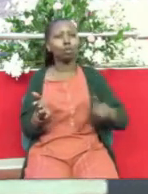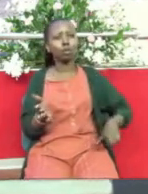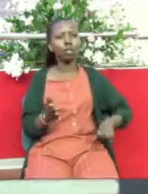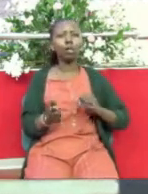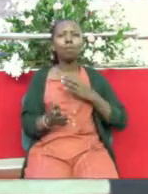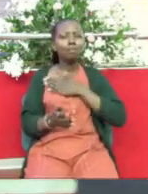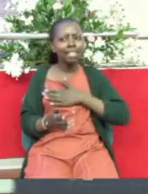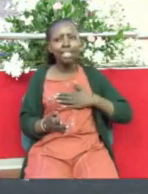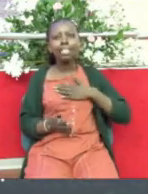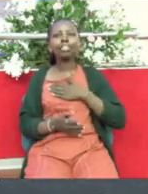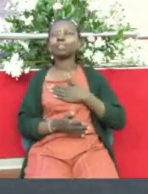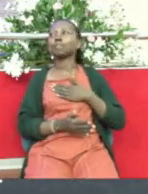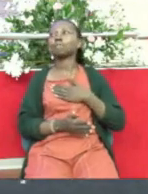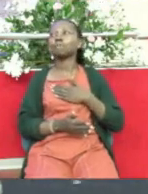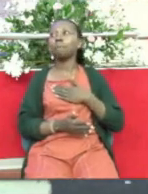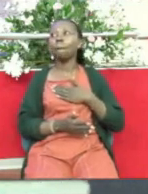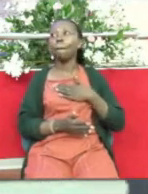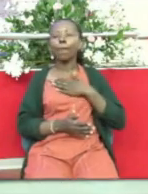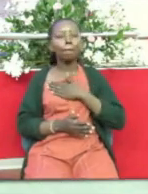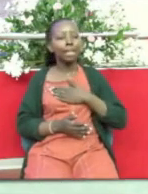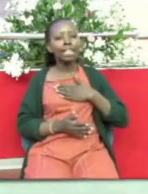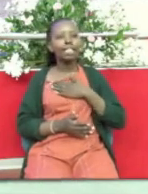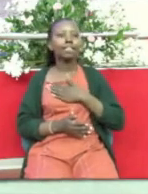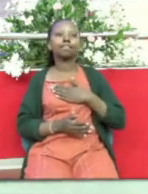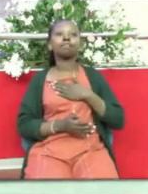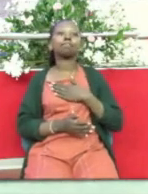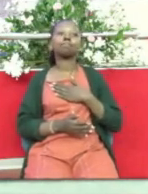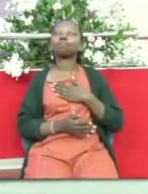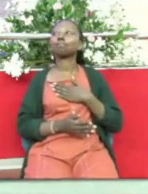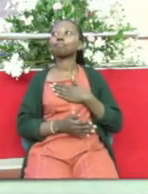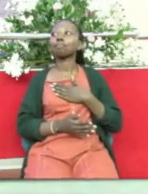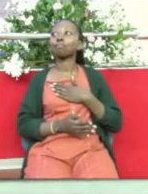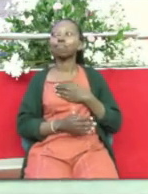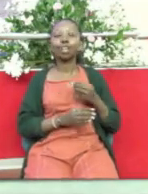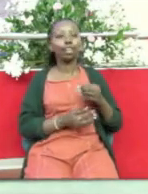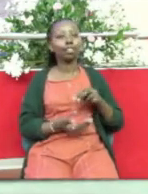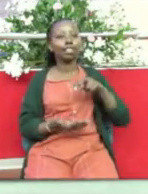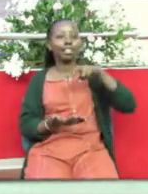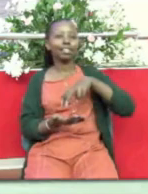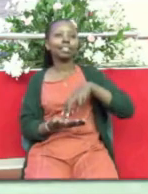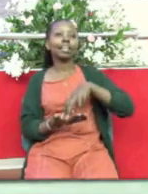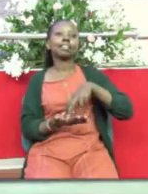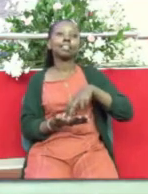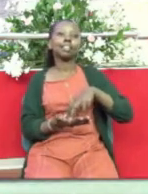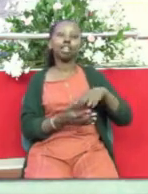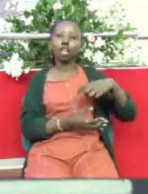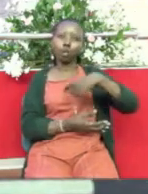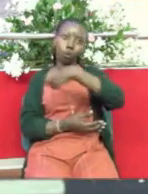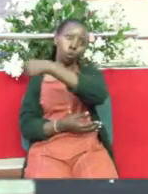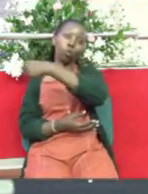Tunakuomba kwa hisani yako. Request. That you rise up. Uinuke. Okay. So that you can